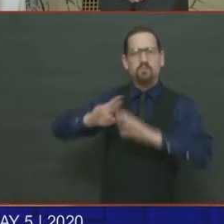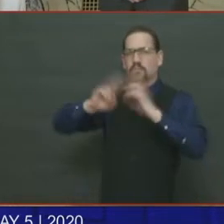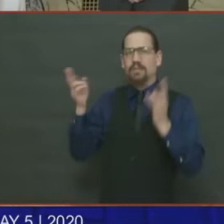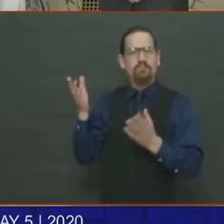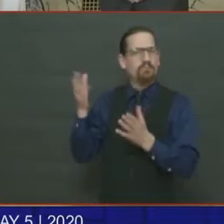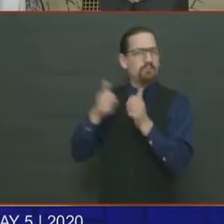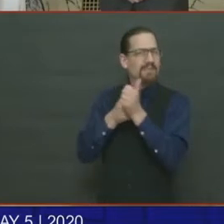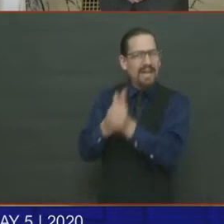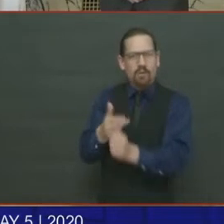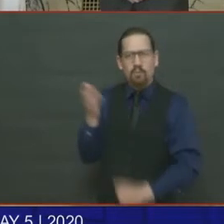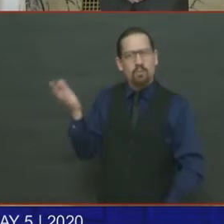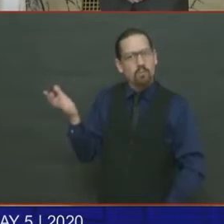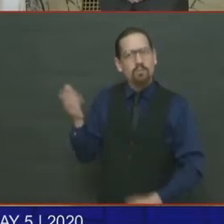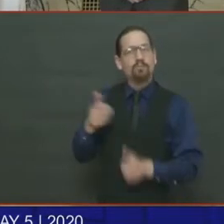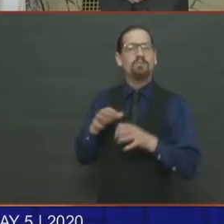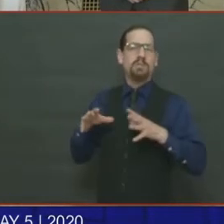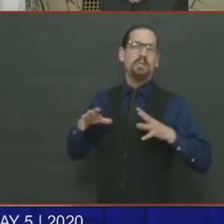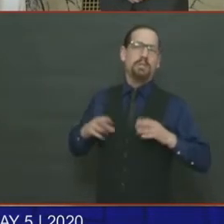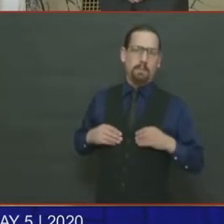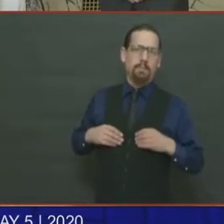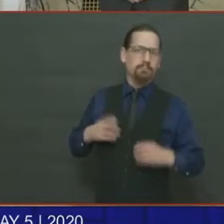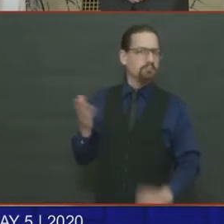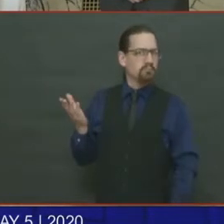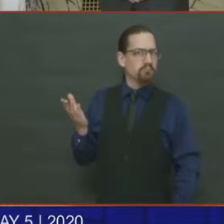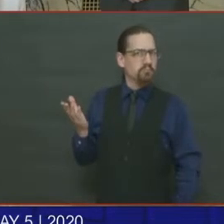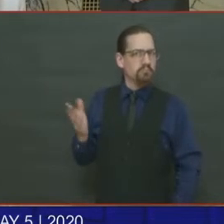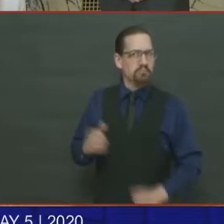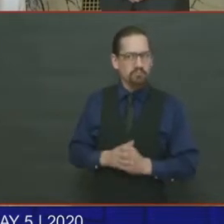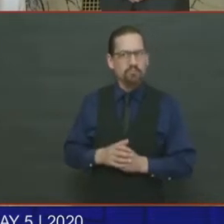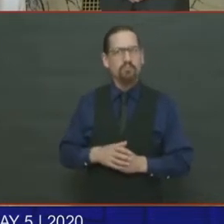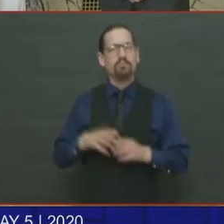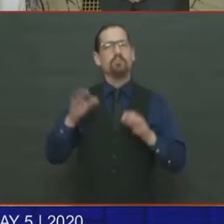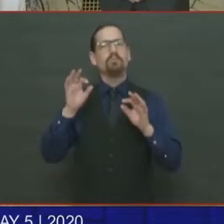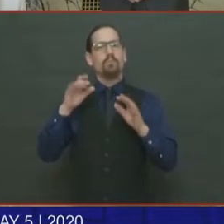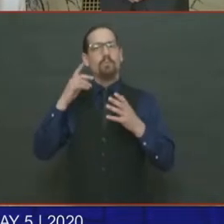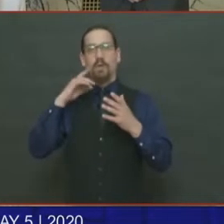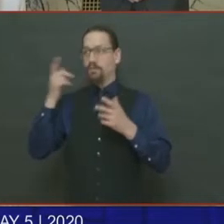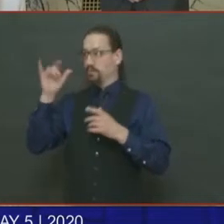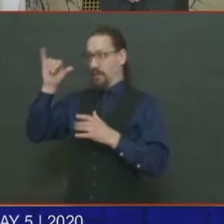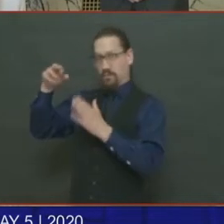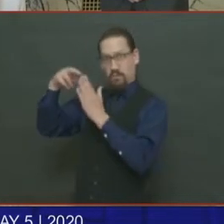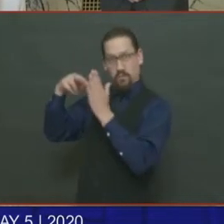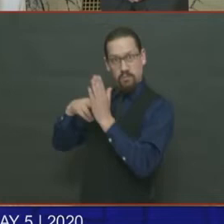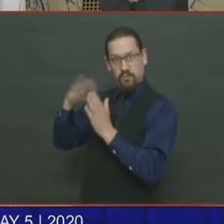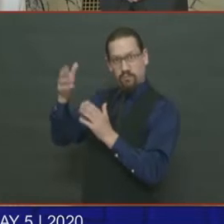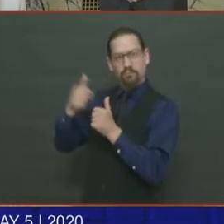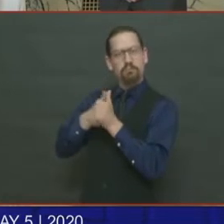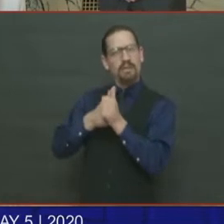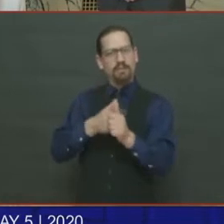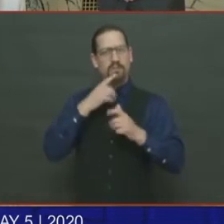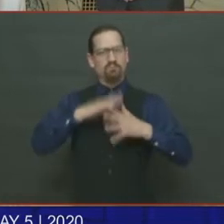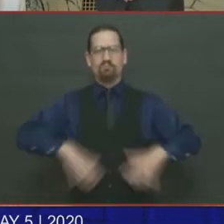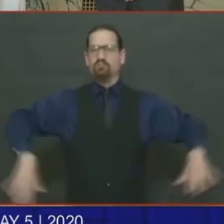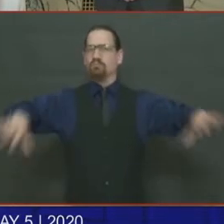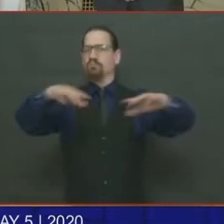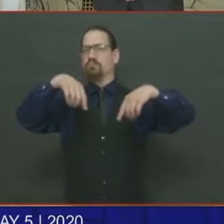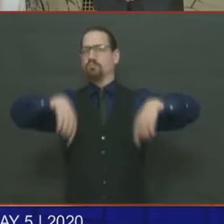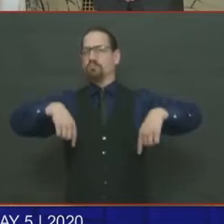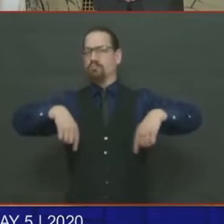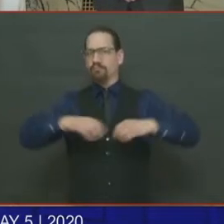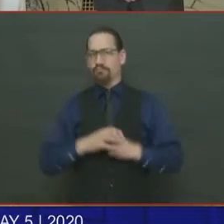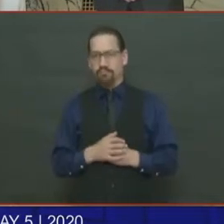along with this. In terms of data for today, we have 208 new